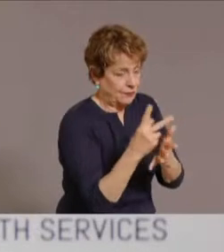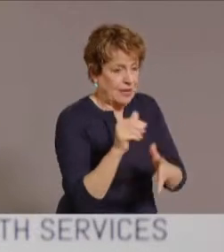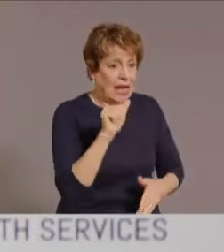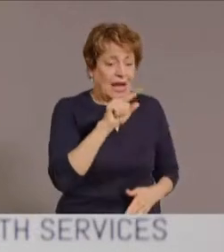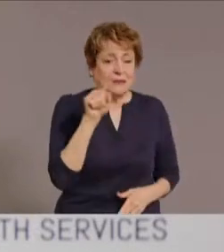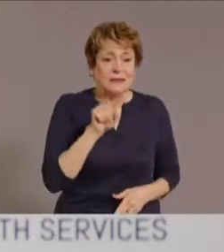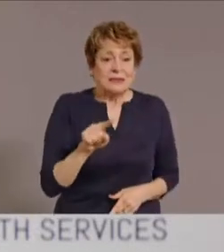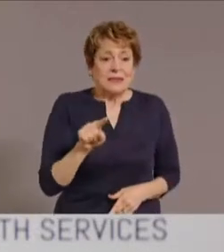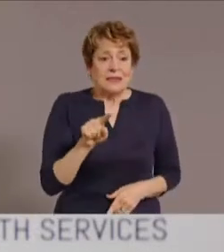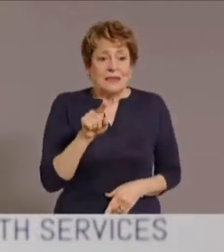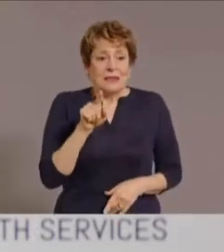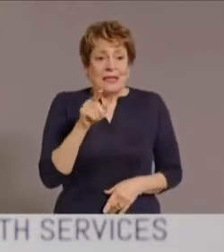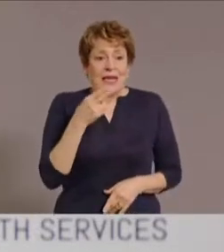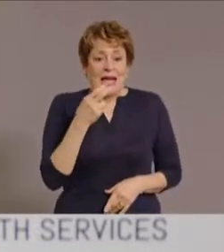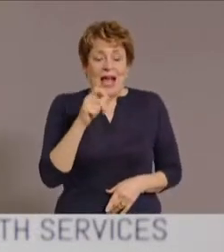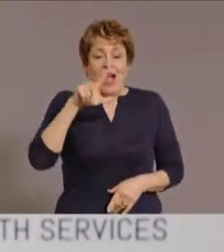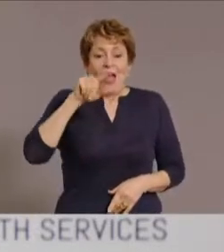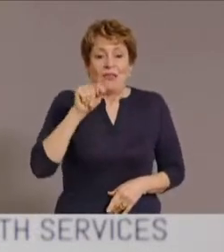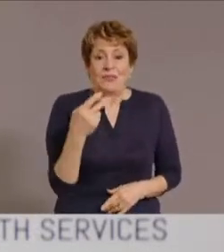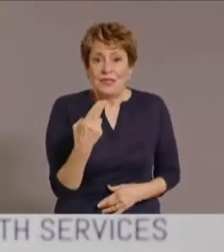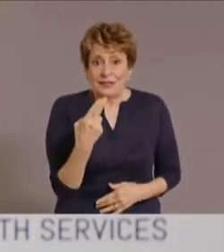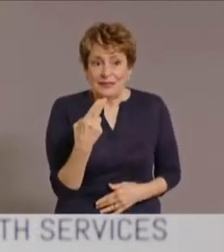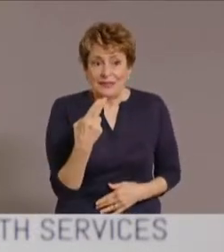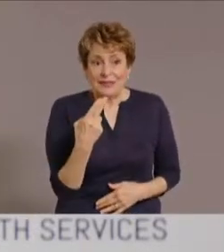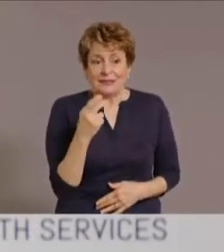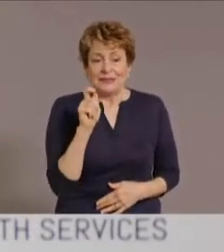azhealth.gov/vaccine provider. So it's